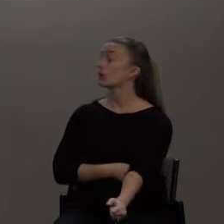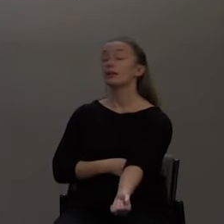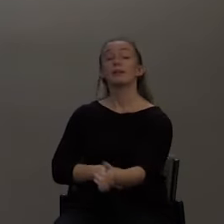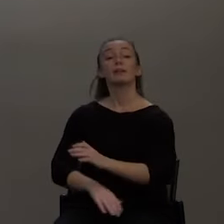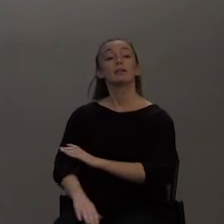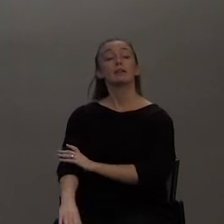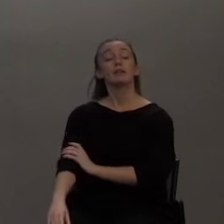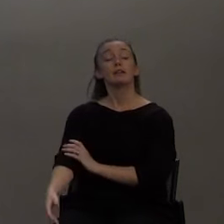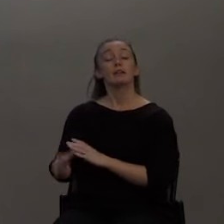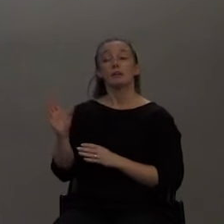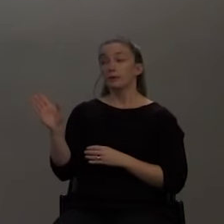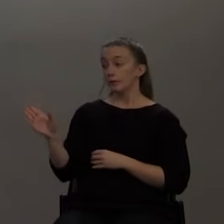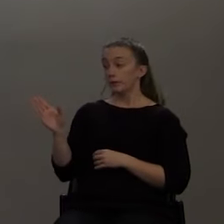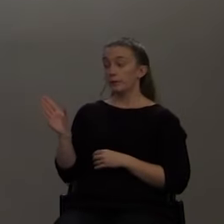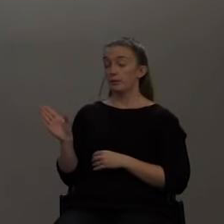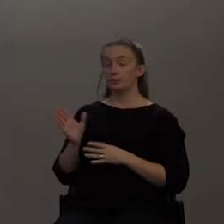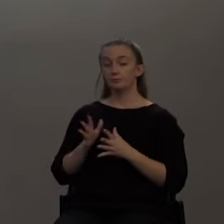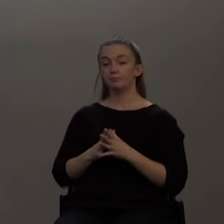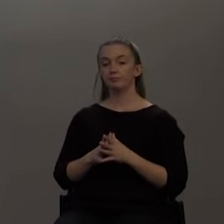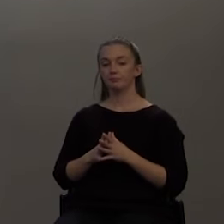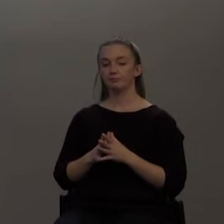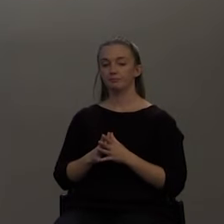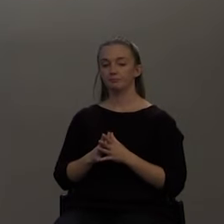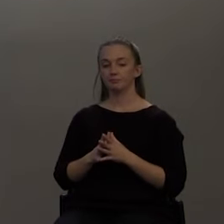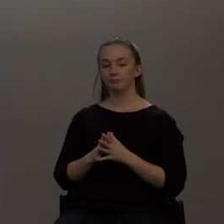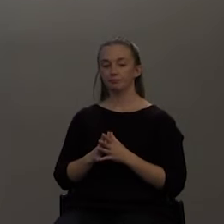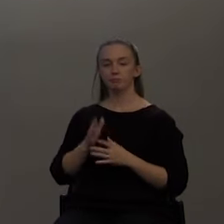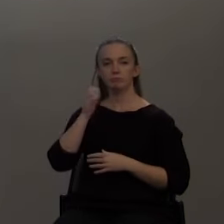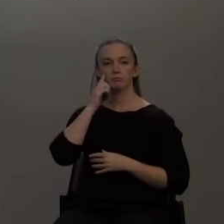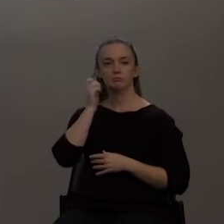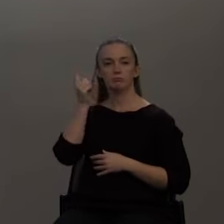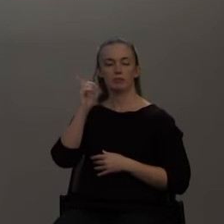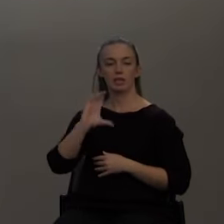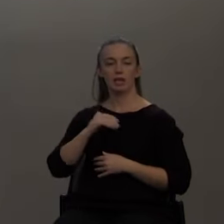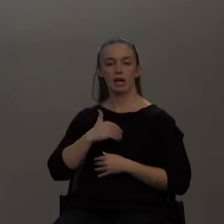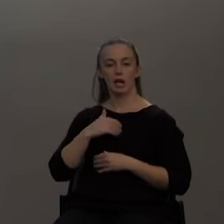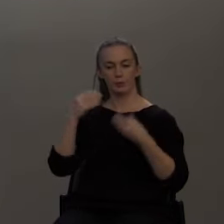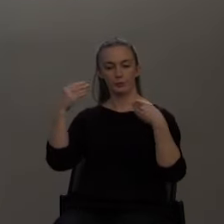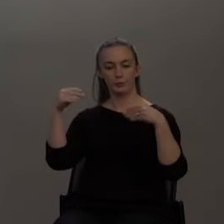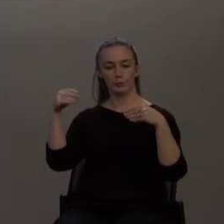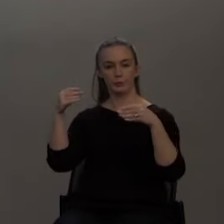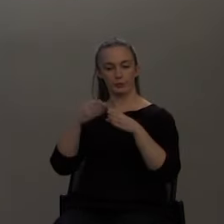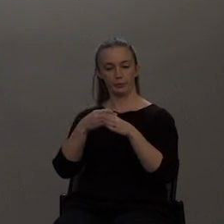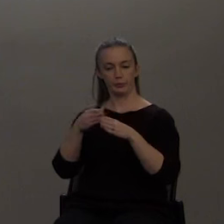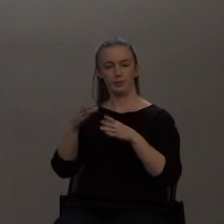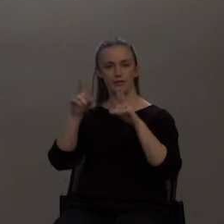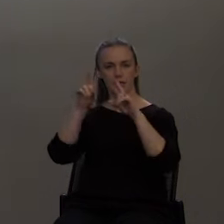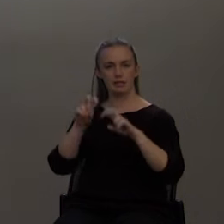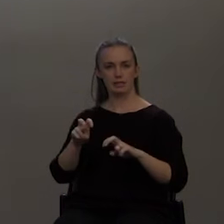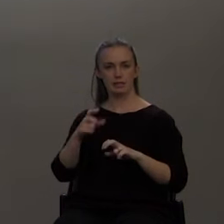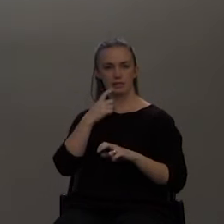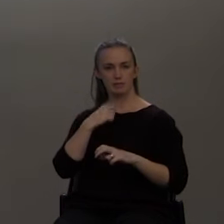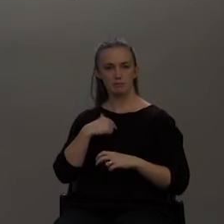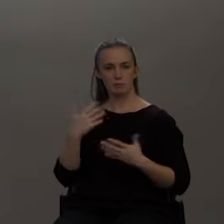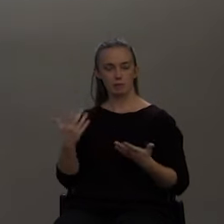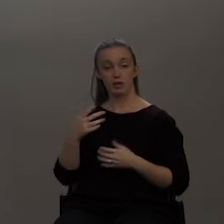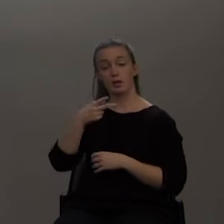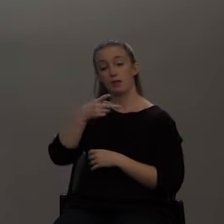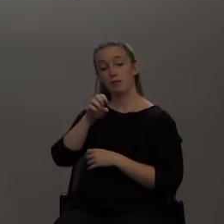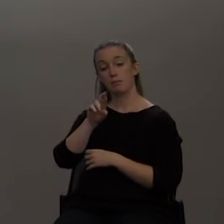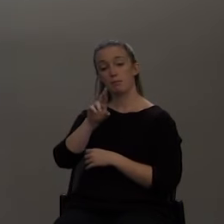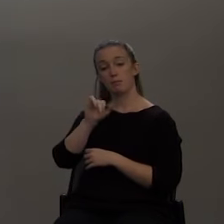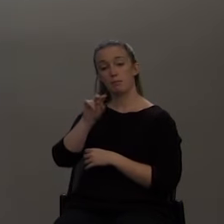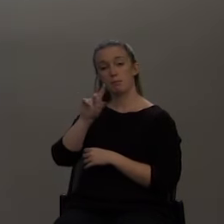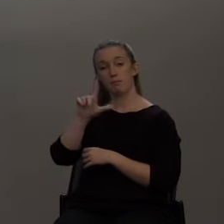Okay, so what our retail analysis did tell us is that the Perryville submarket really is